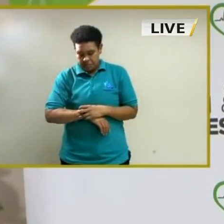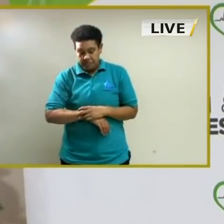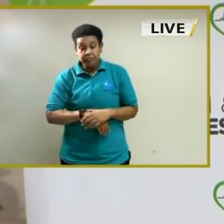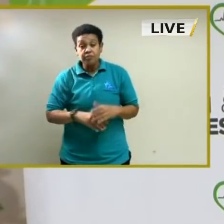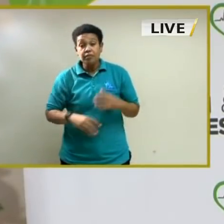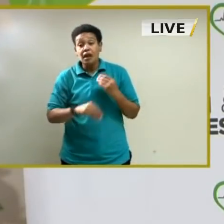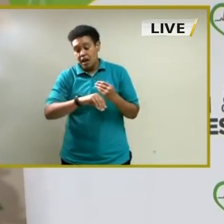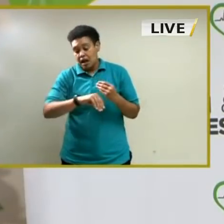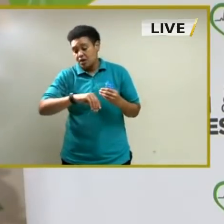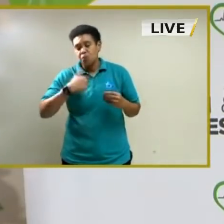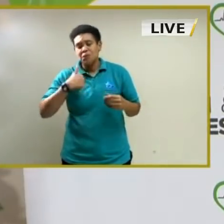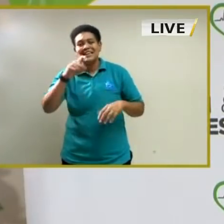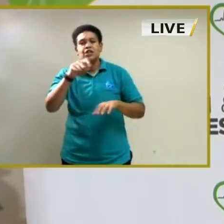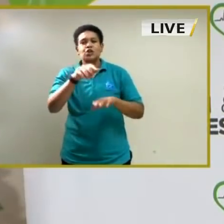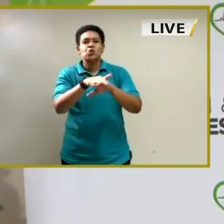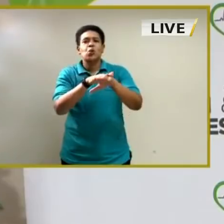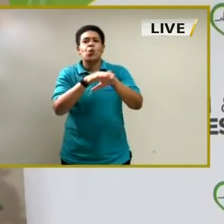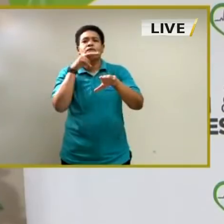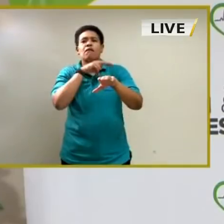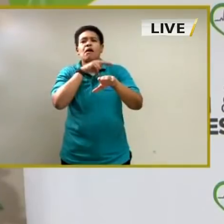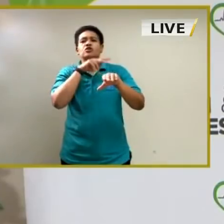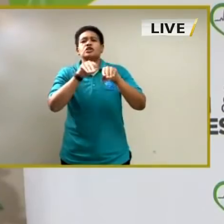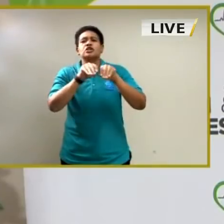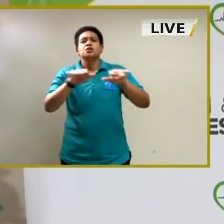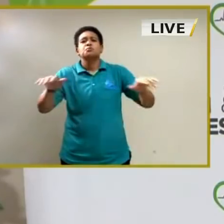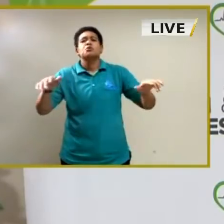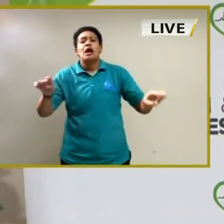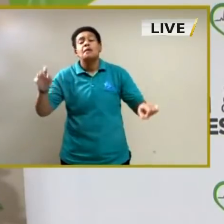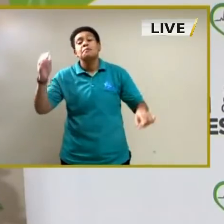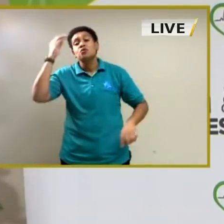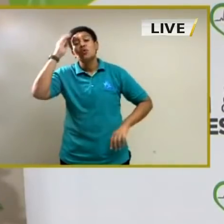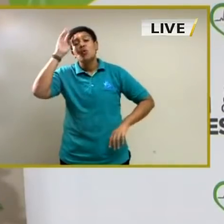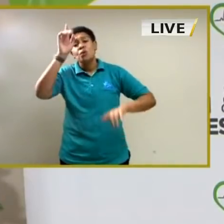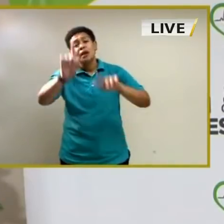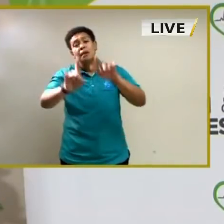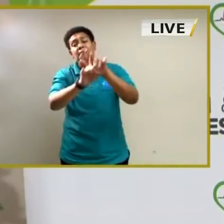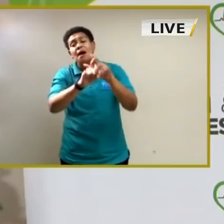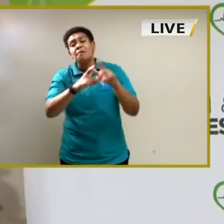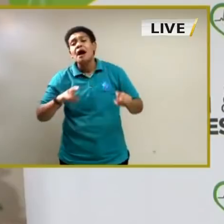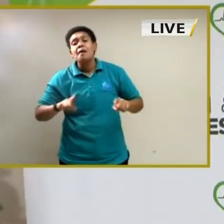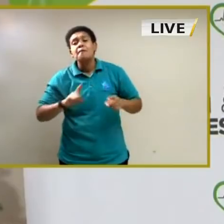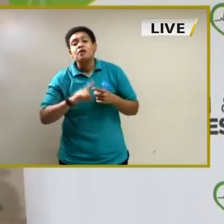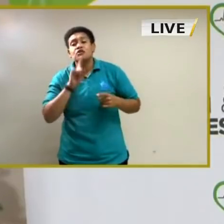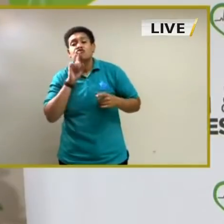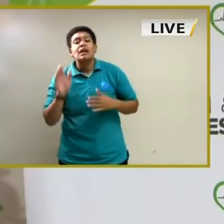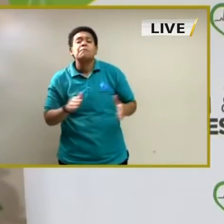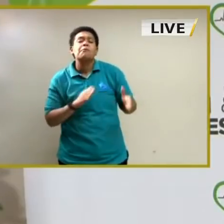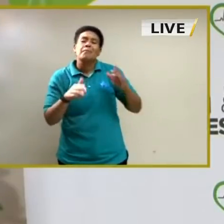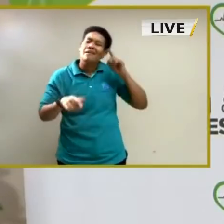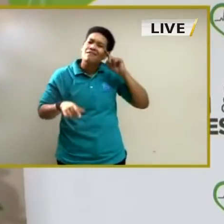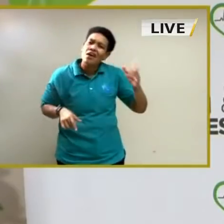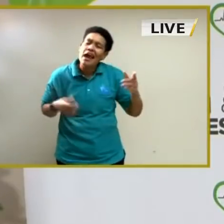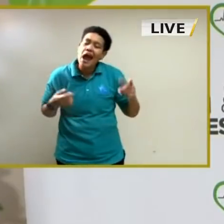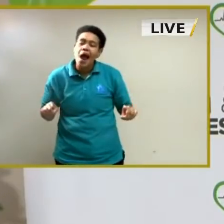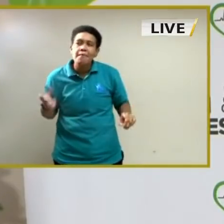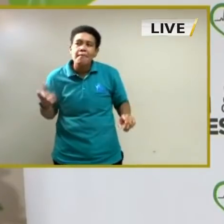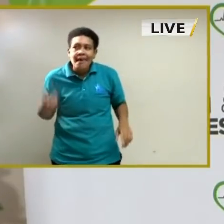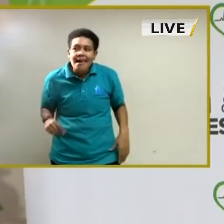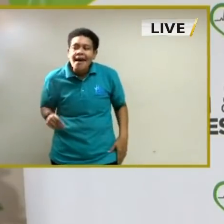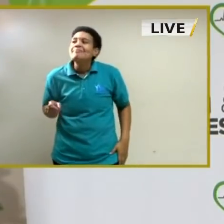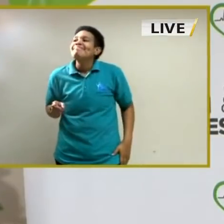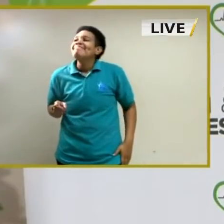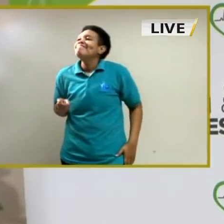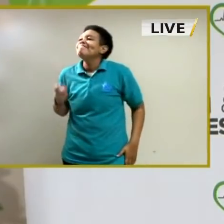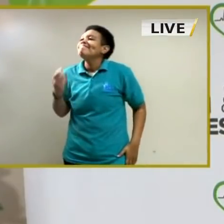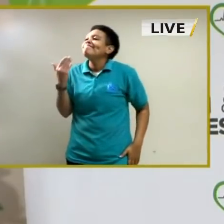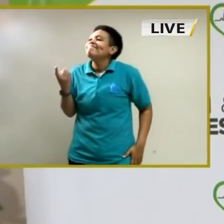And we needed to slow the virus down, knowing it would come, but preparing for its arrival. As